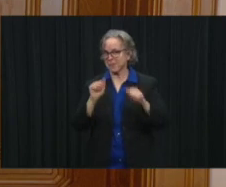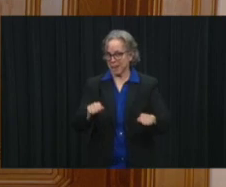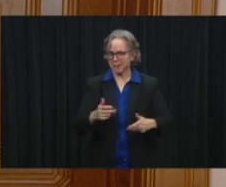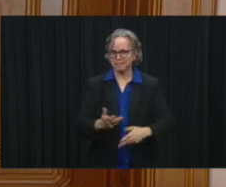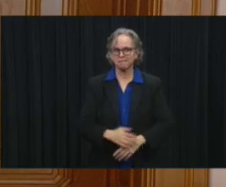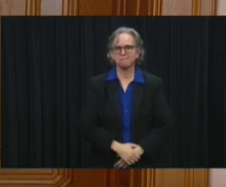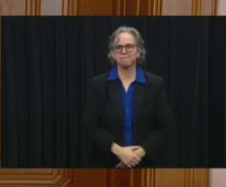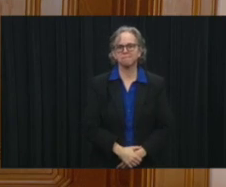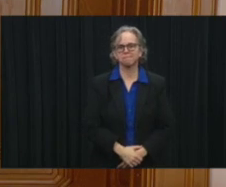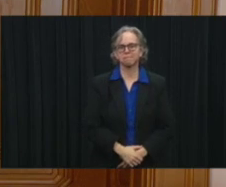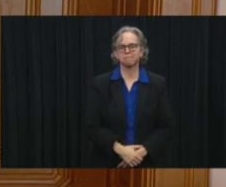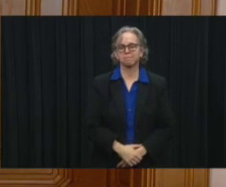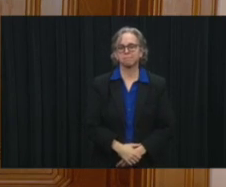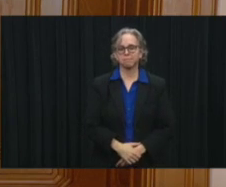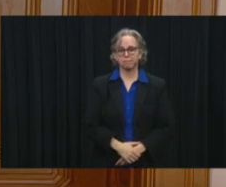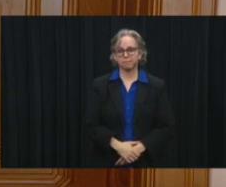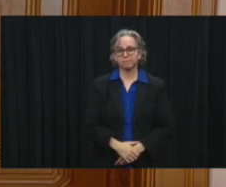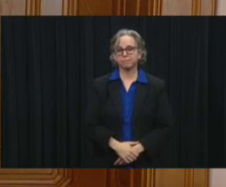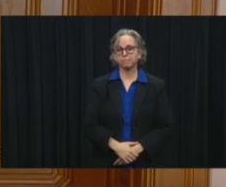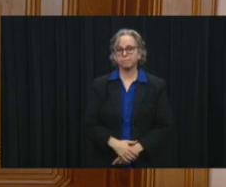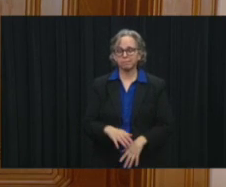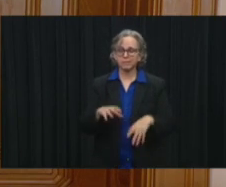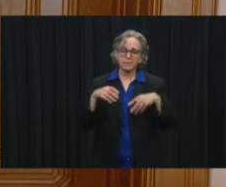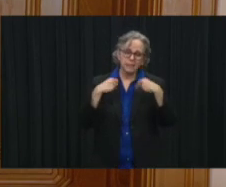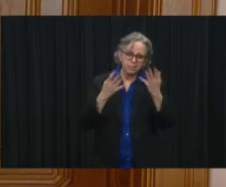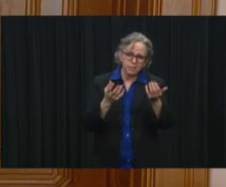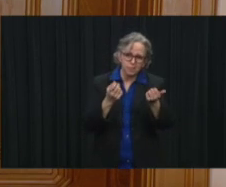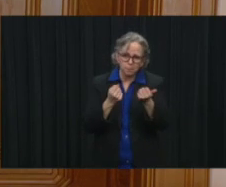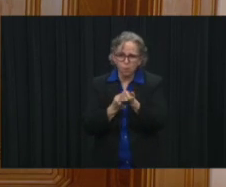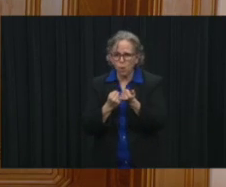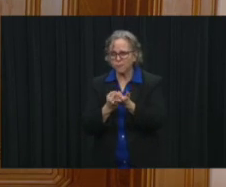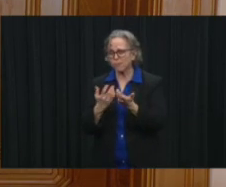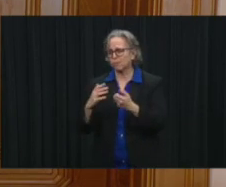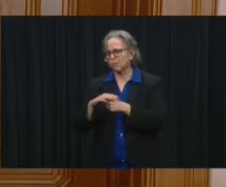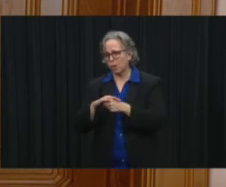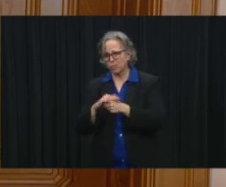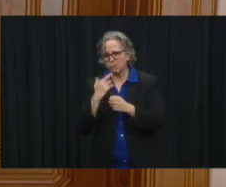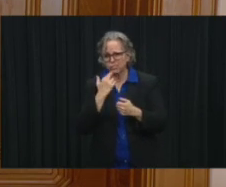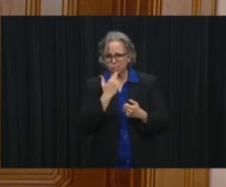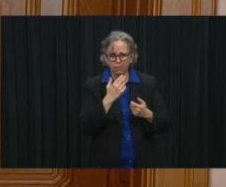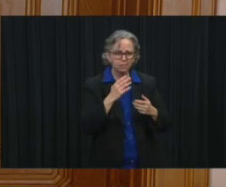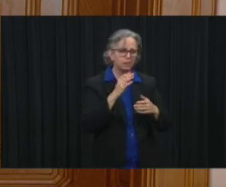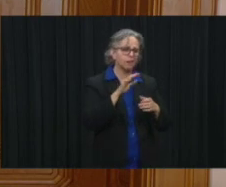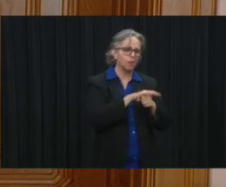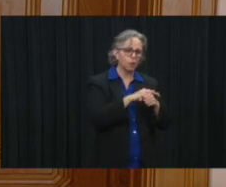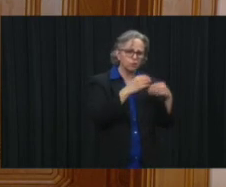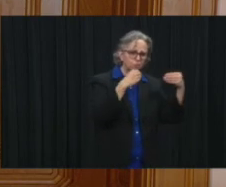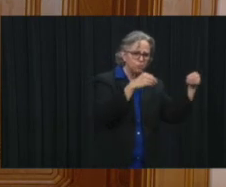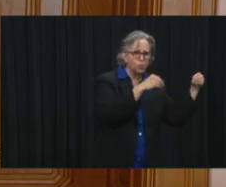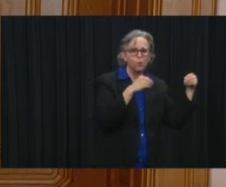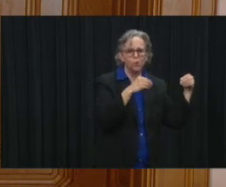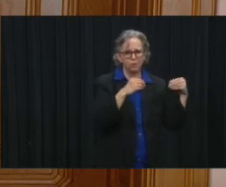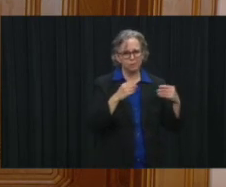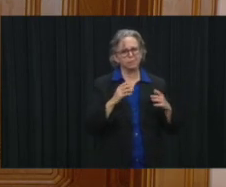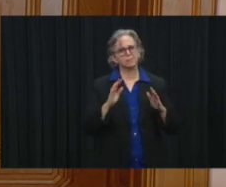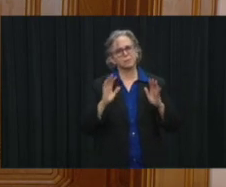local shops, our local restaurants, that is great. Very important that we try to do